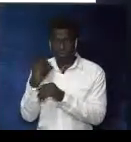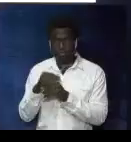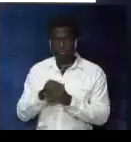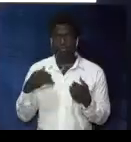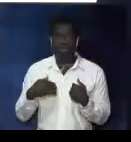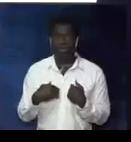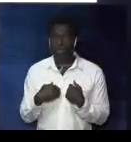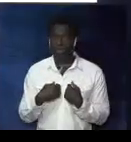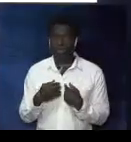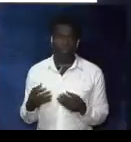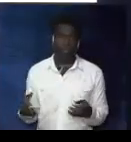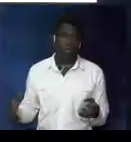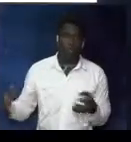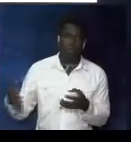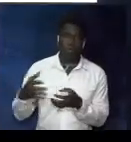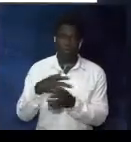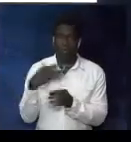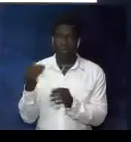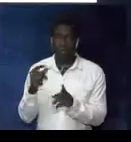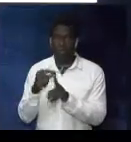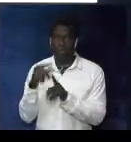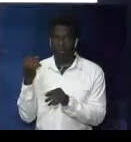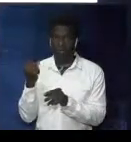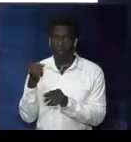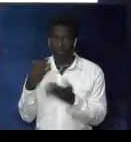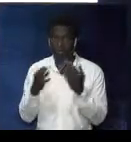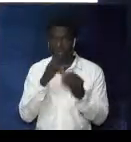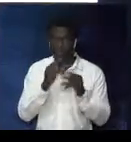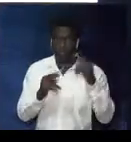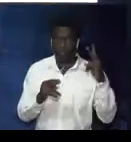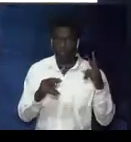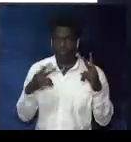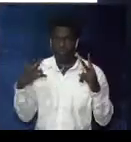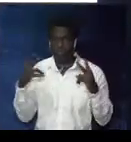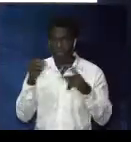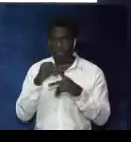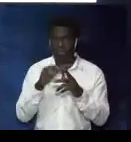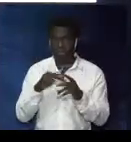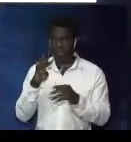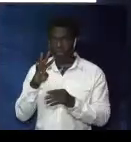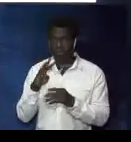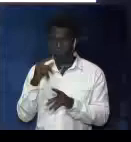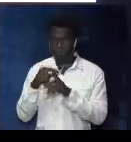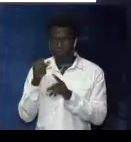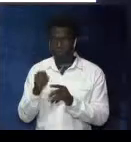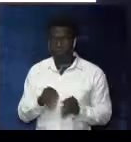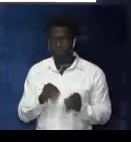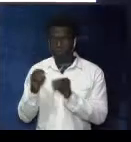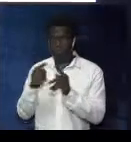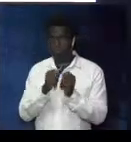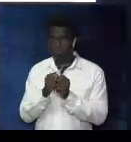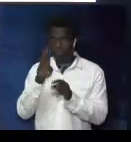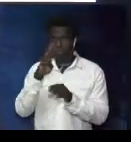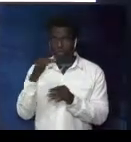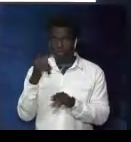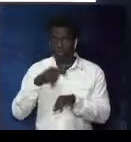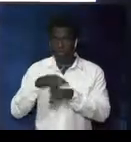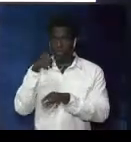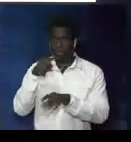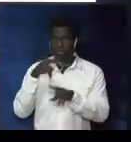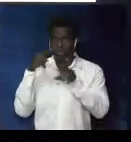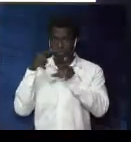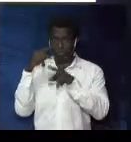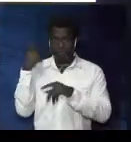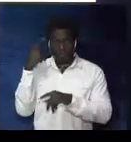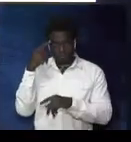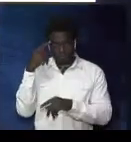You might have a collection of words, maybe 2, 3, or 4 words put together. And by the time you look at their meaning, you will